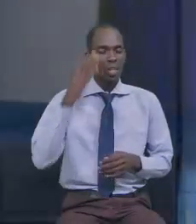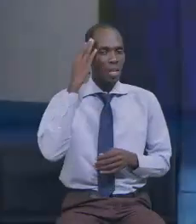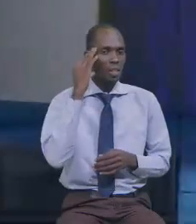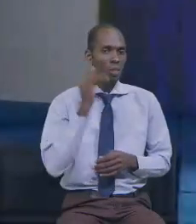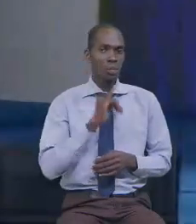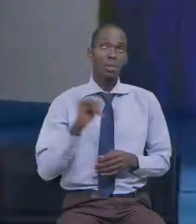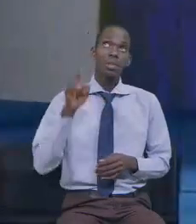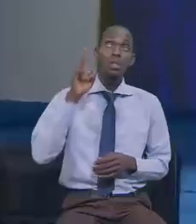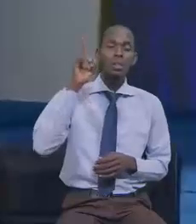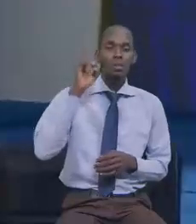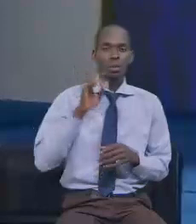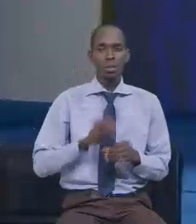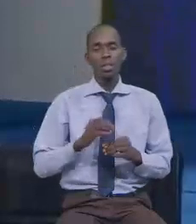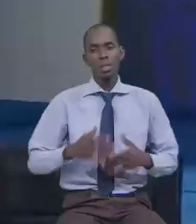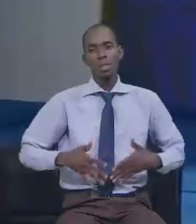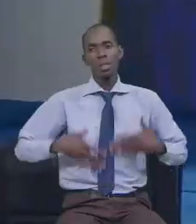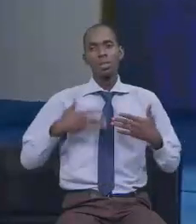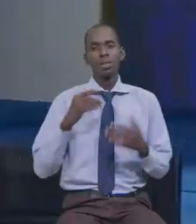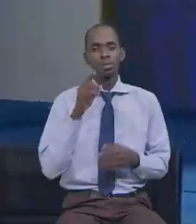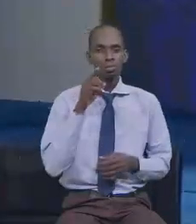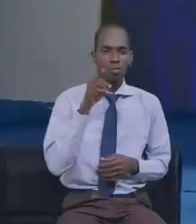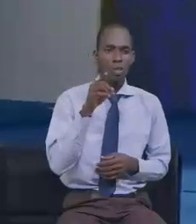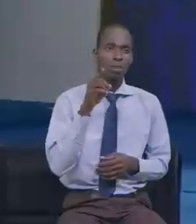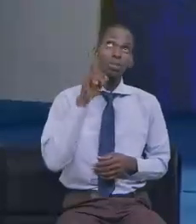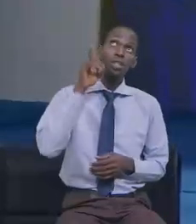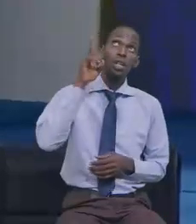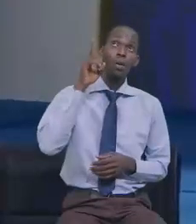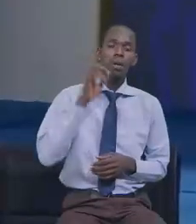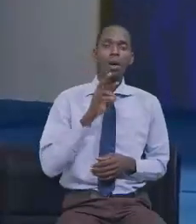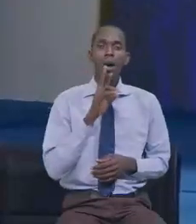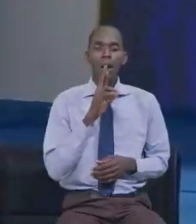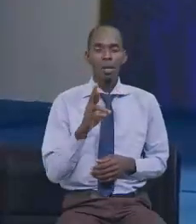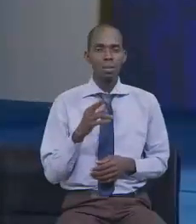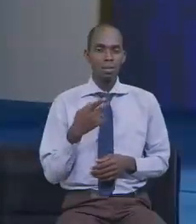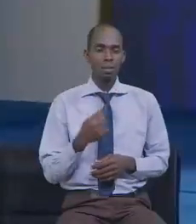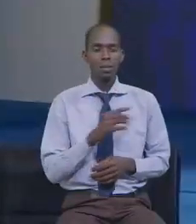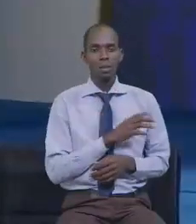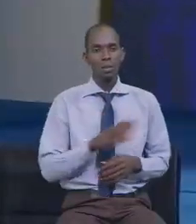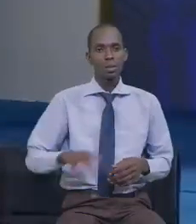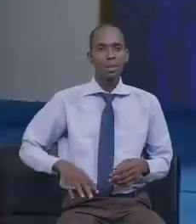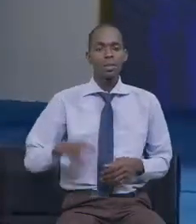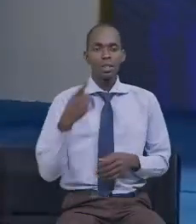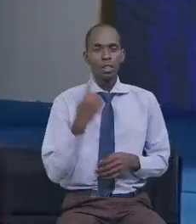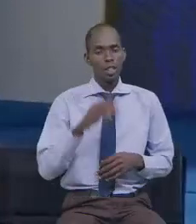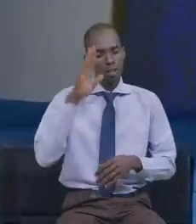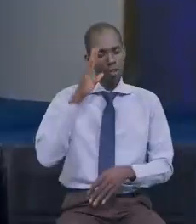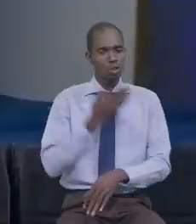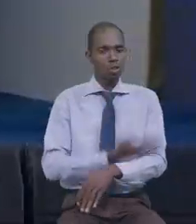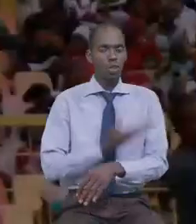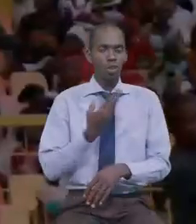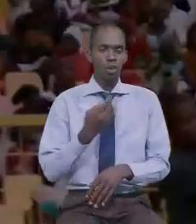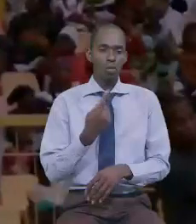him in life. Thou art the Christ, the Son of the living God. Look at